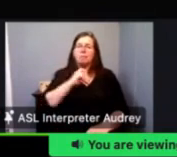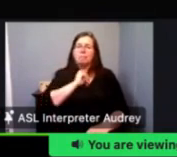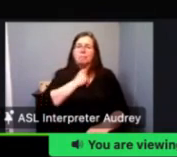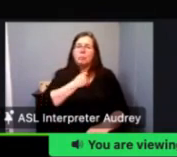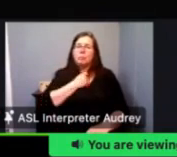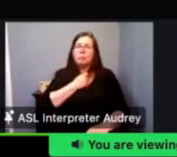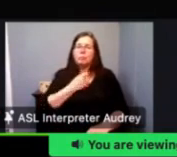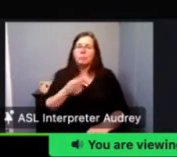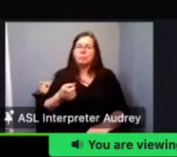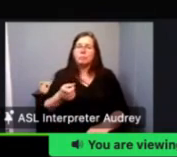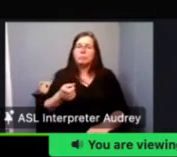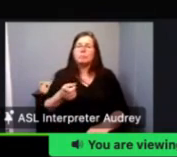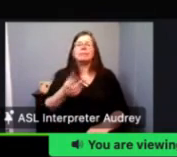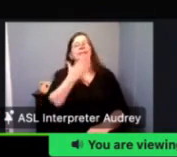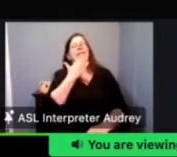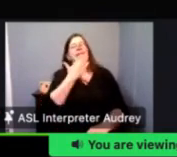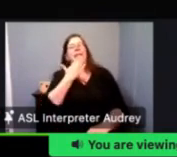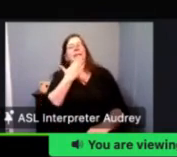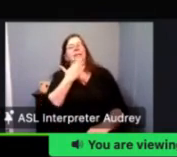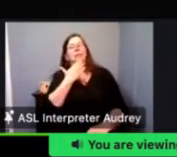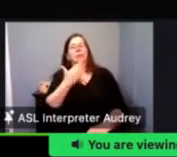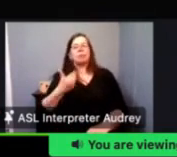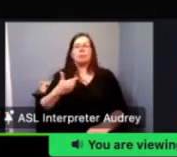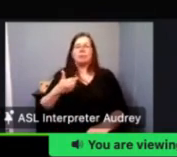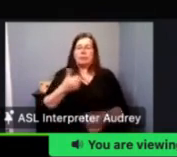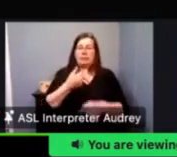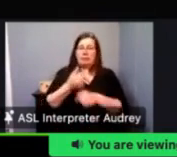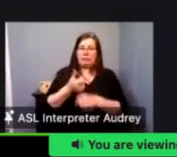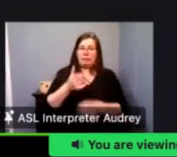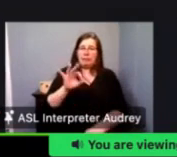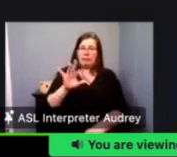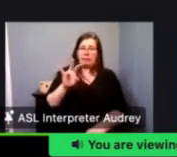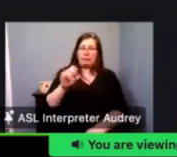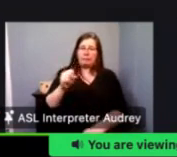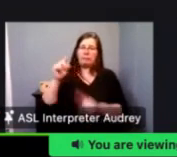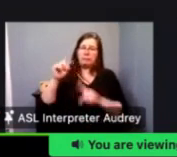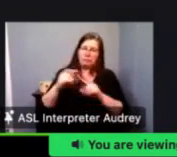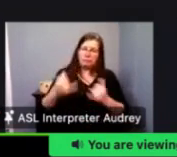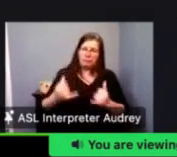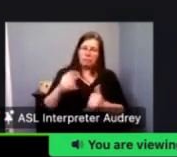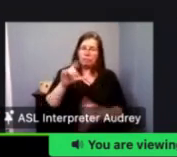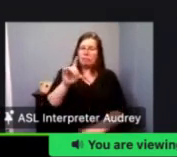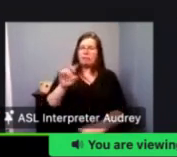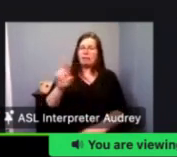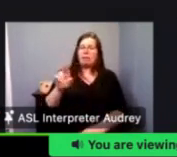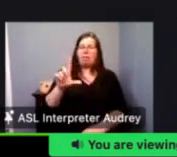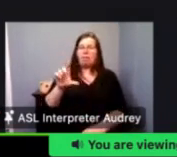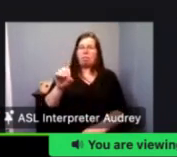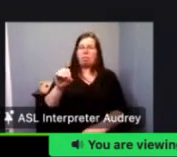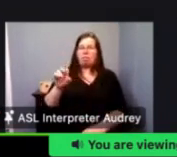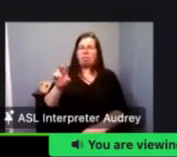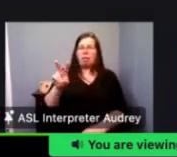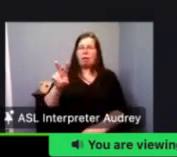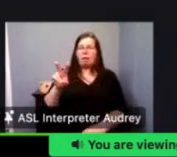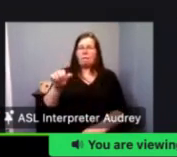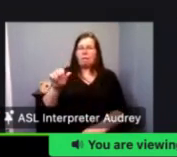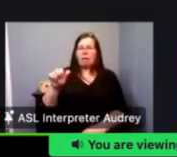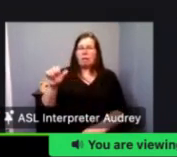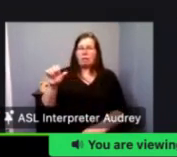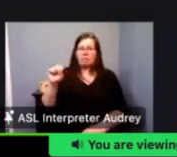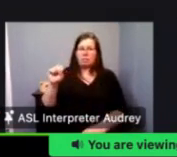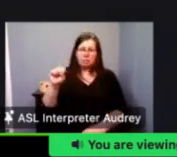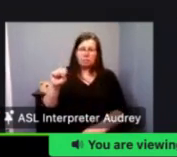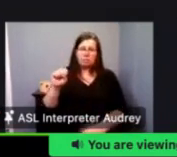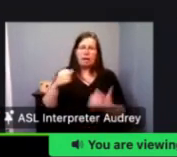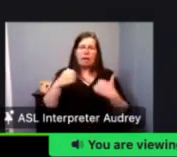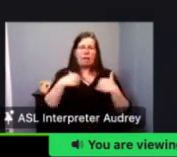Thank you, Laura. 1970s to now, Dr. LaVosse created both therapies, and I use that in quotation marks, that